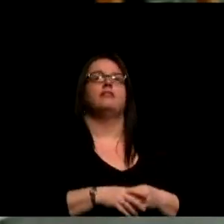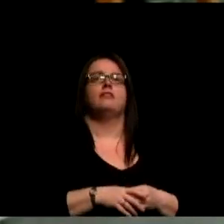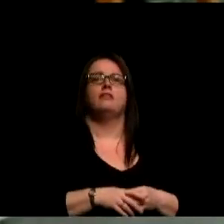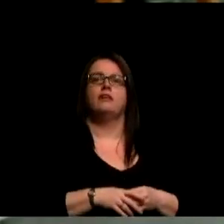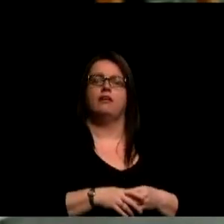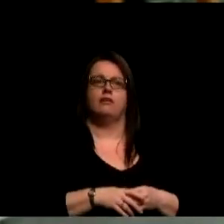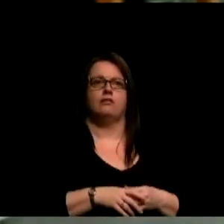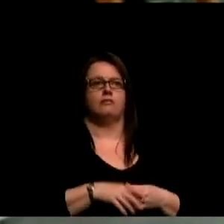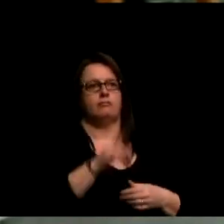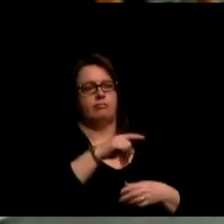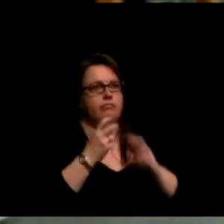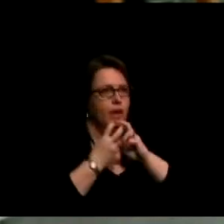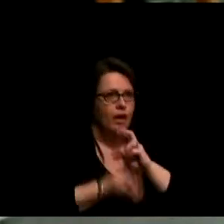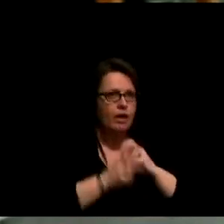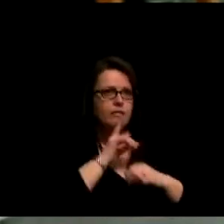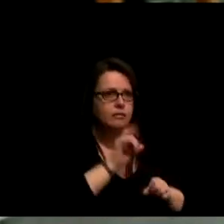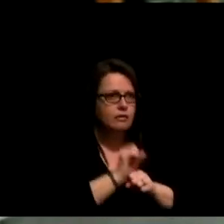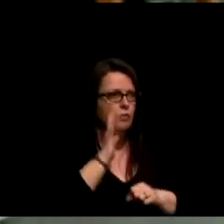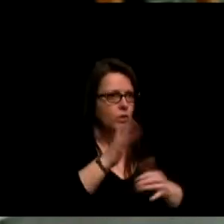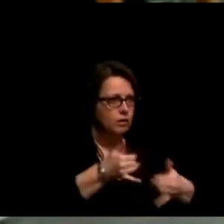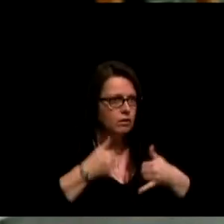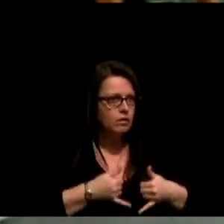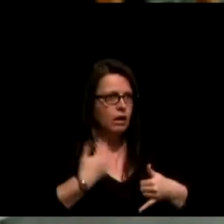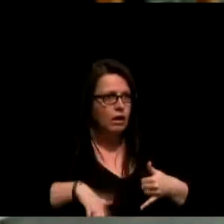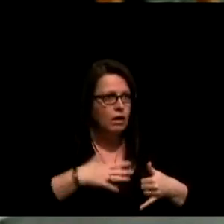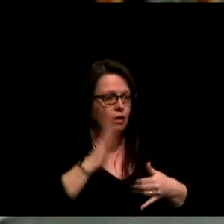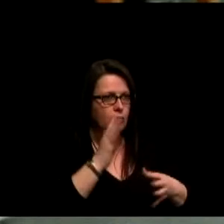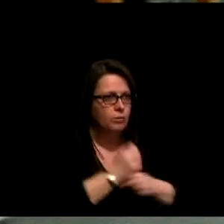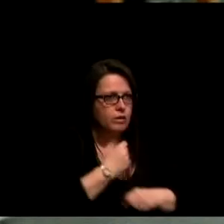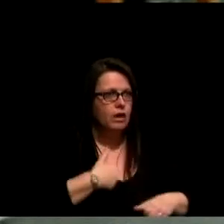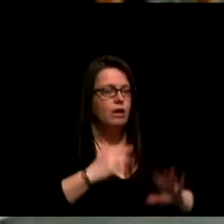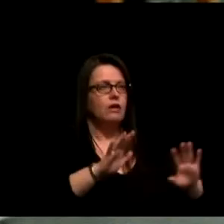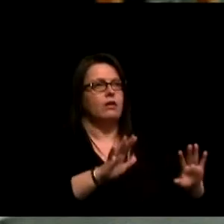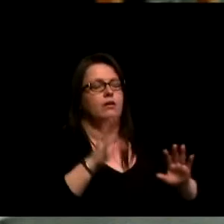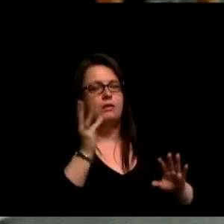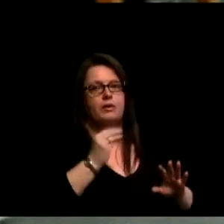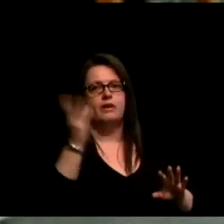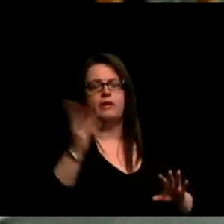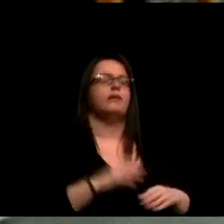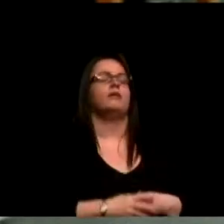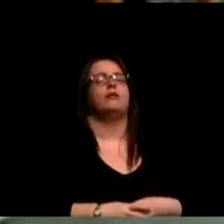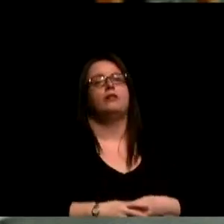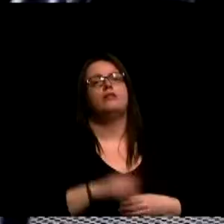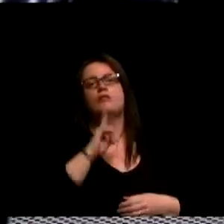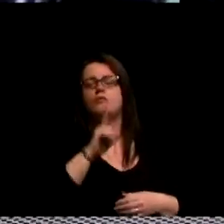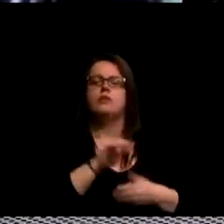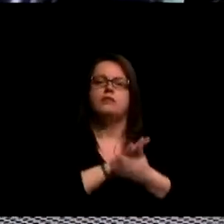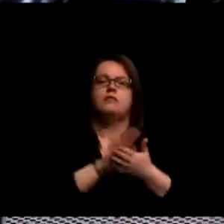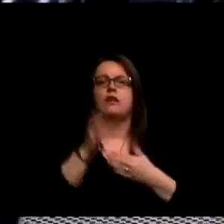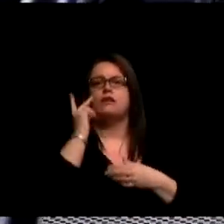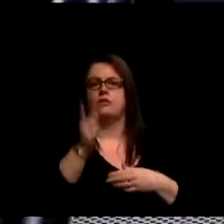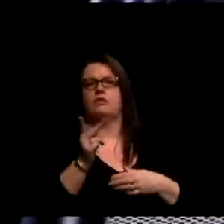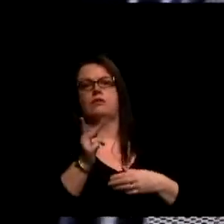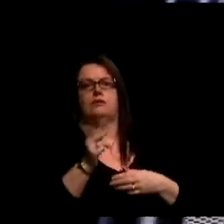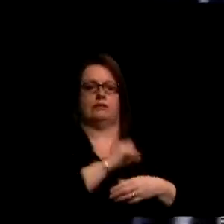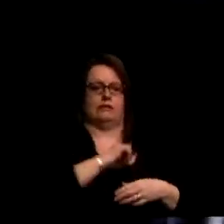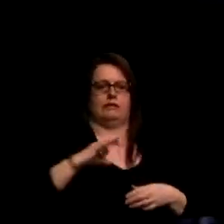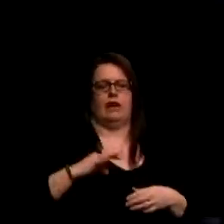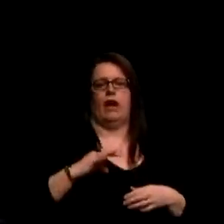the ones to be the recipients of the Public Service Award of Excellence. It is really nice to see the frontline